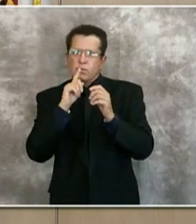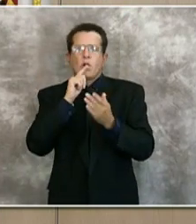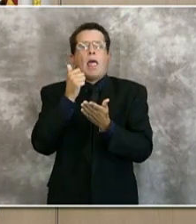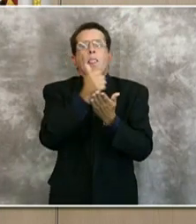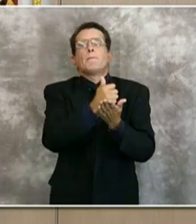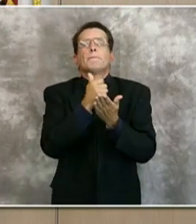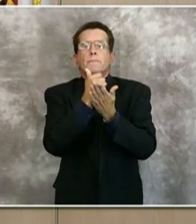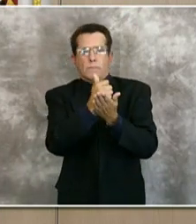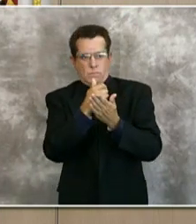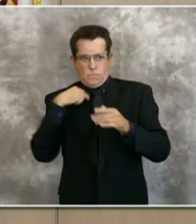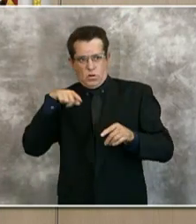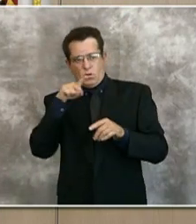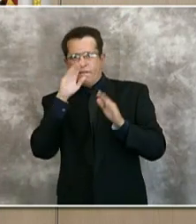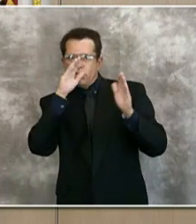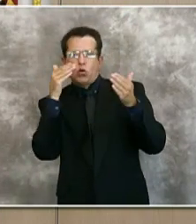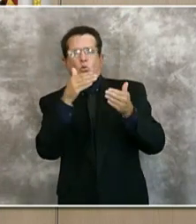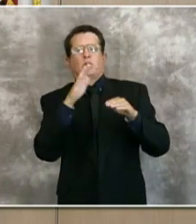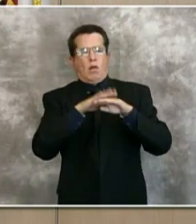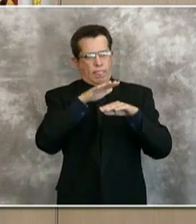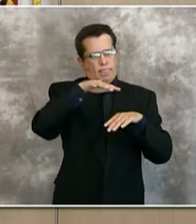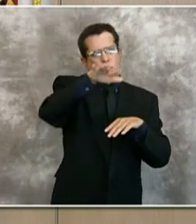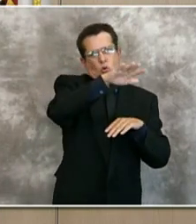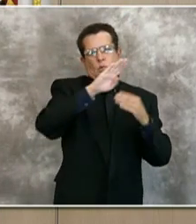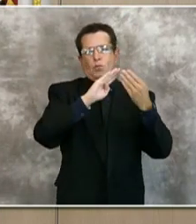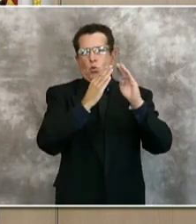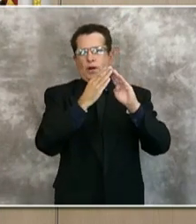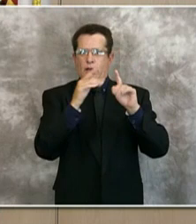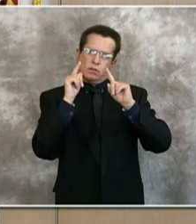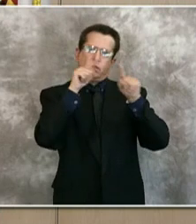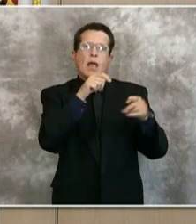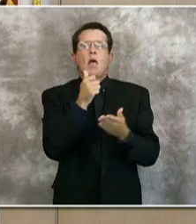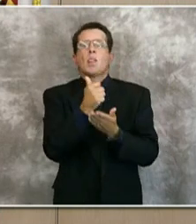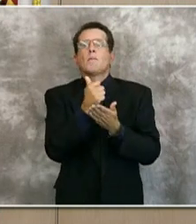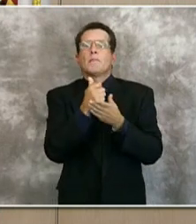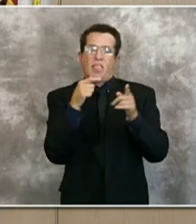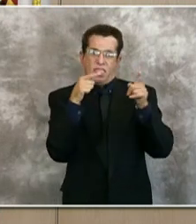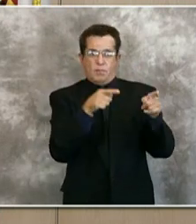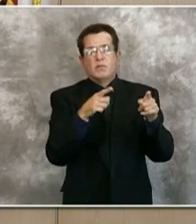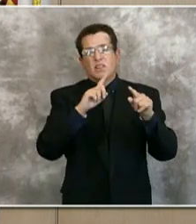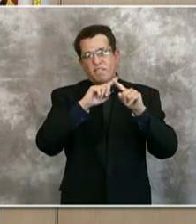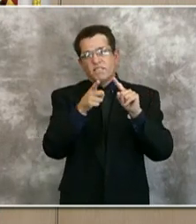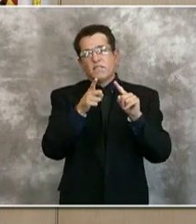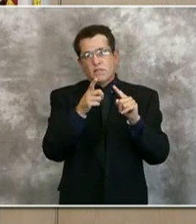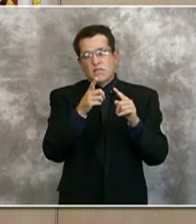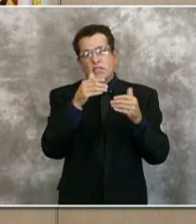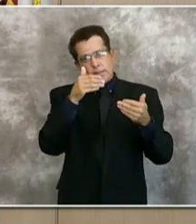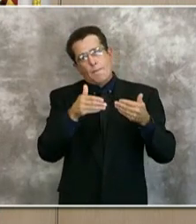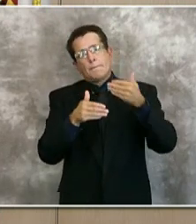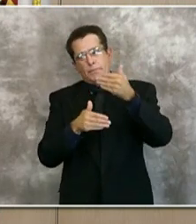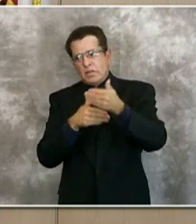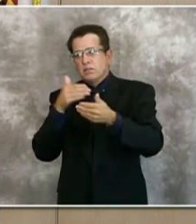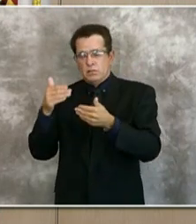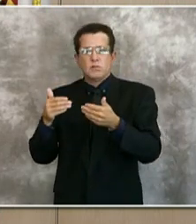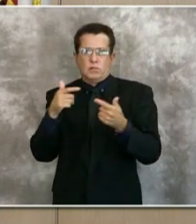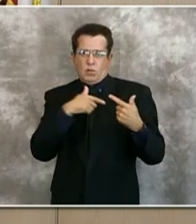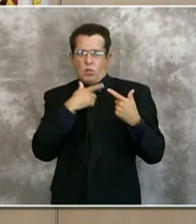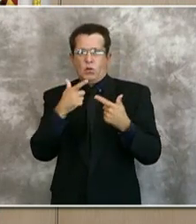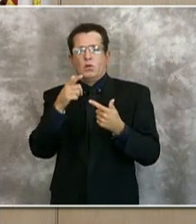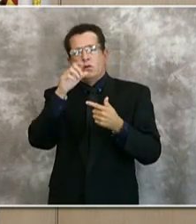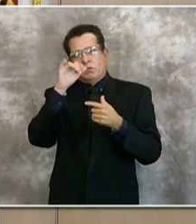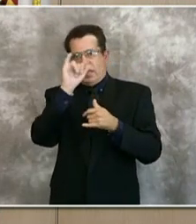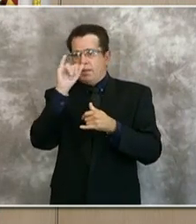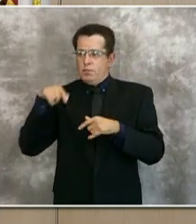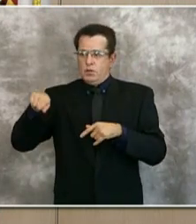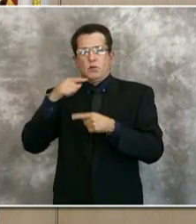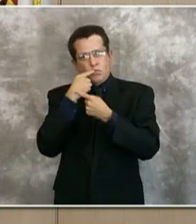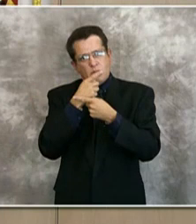community outreach focusing on the Latino population with various phases of outreach through social